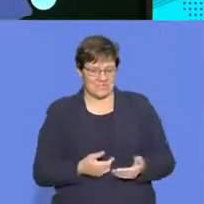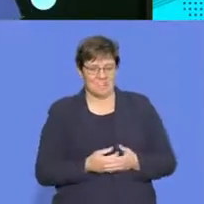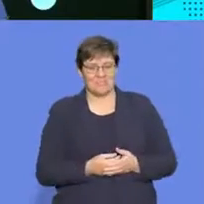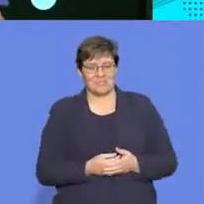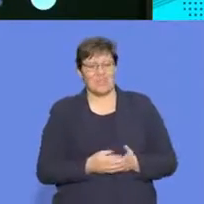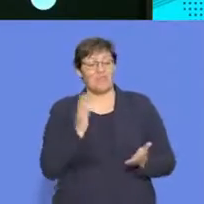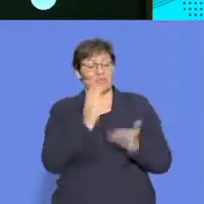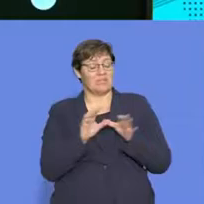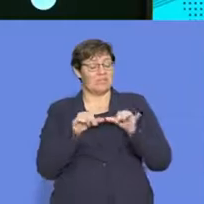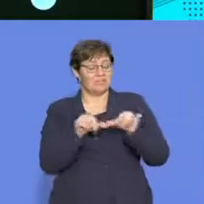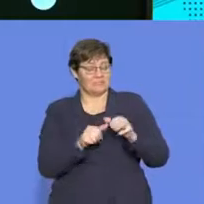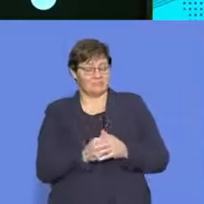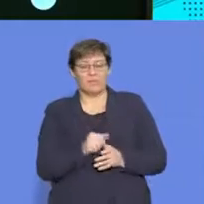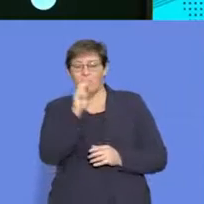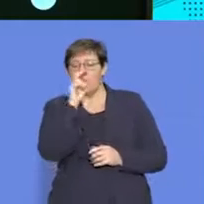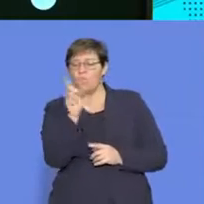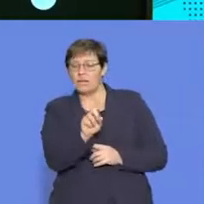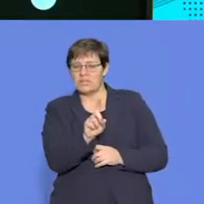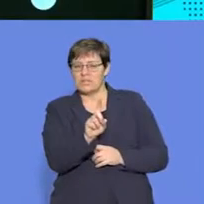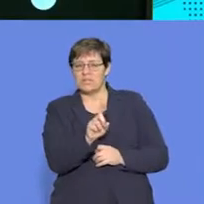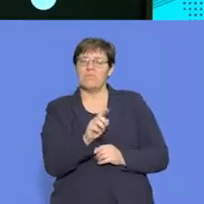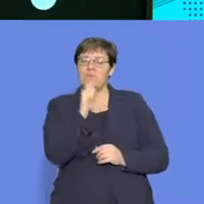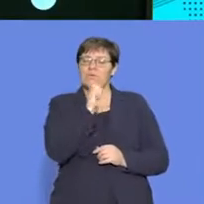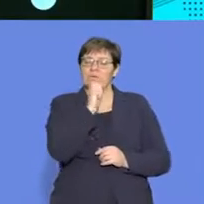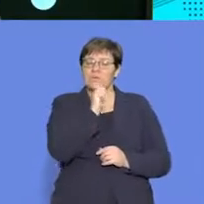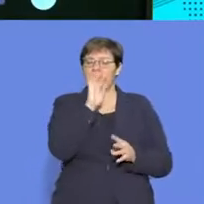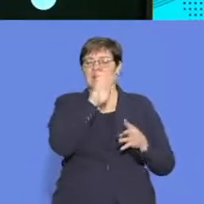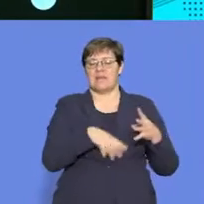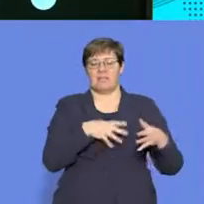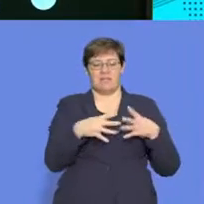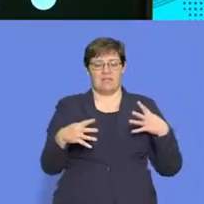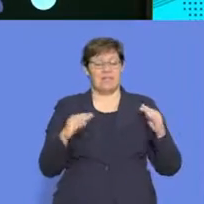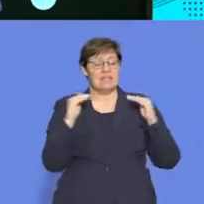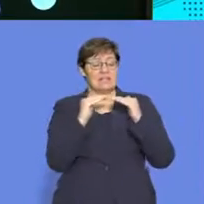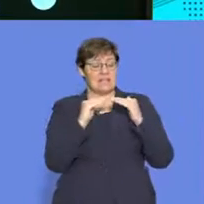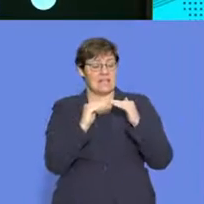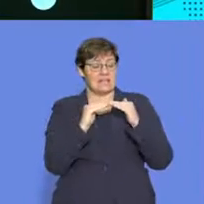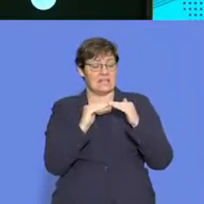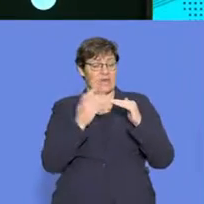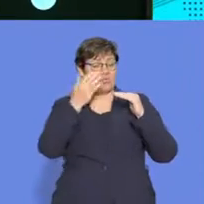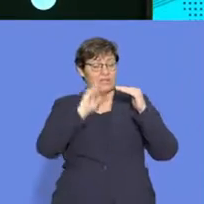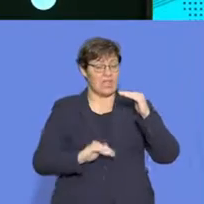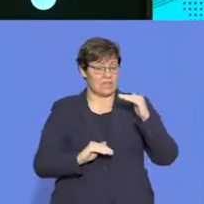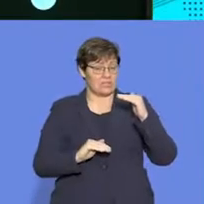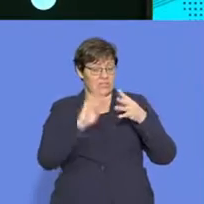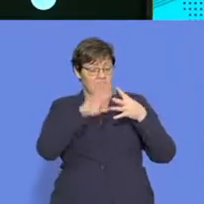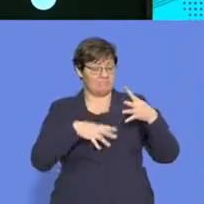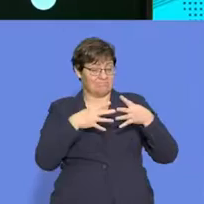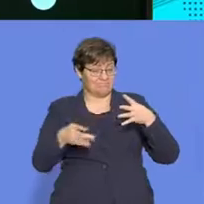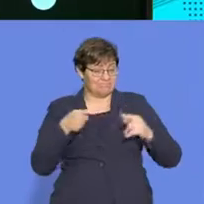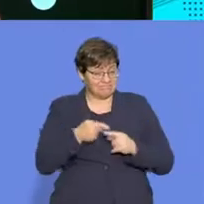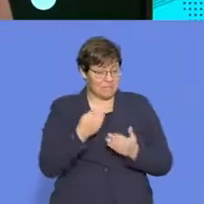Welcome back. Let's get straight into it as we are looking at using the table of standard reduction